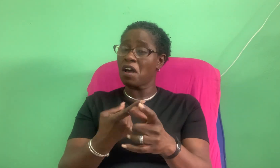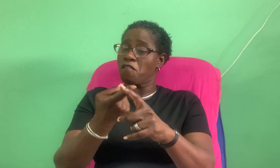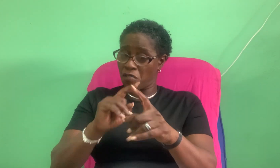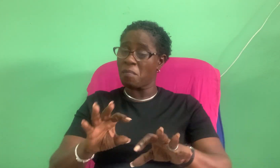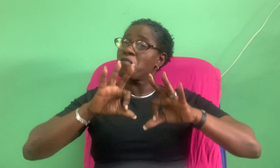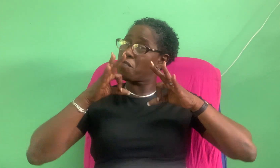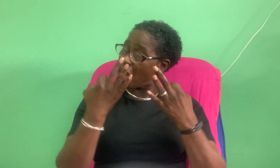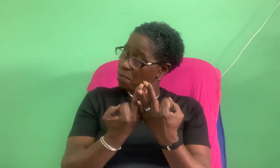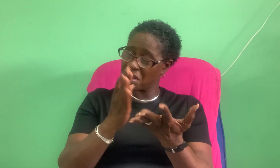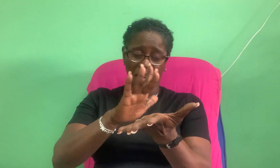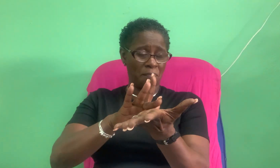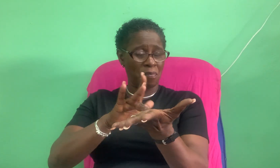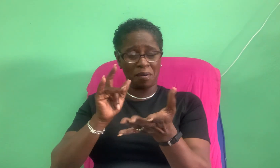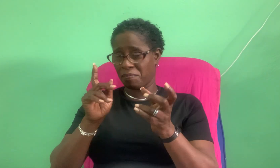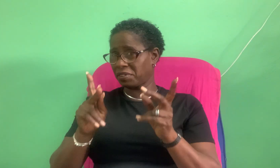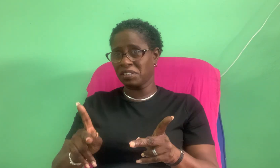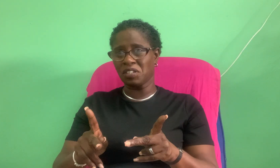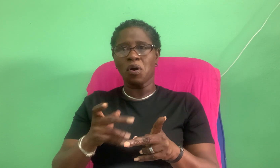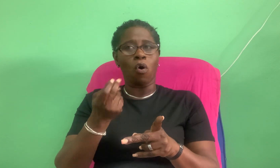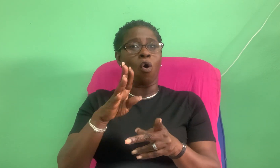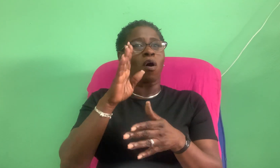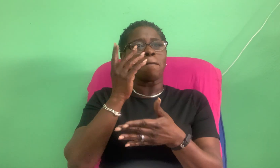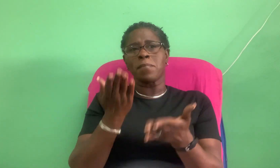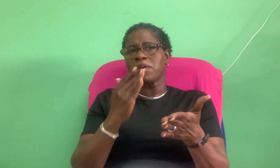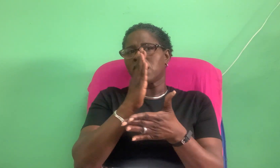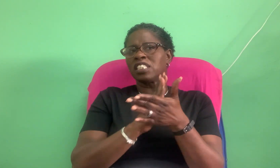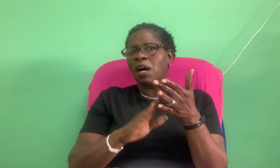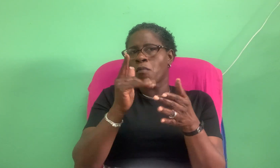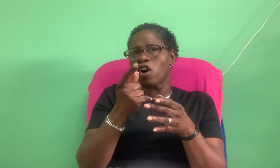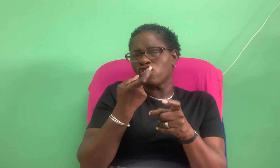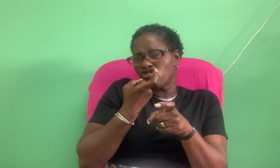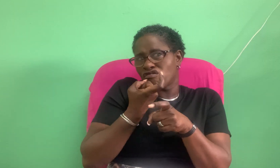or from somebody who is purporting to be a safe person,